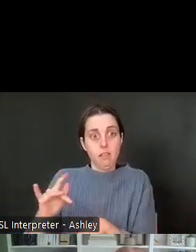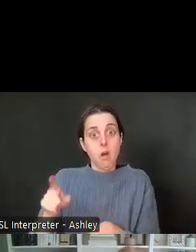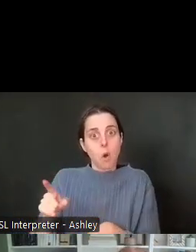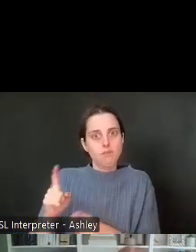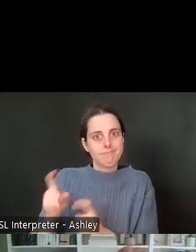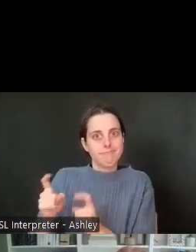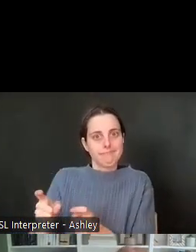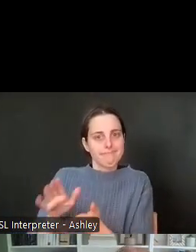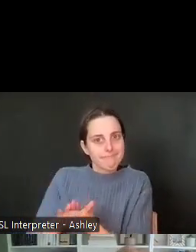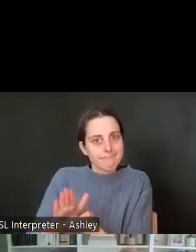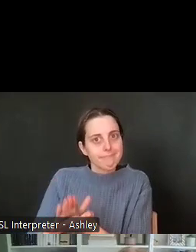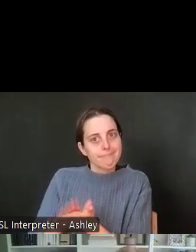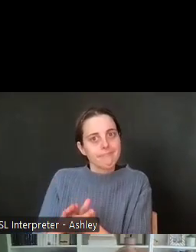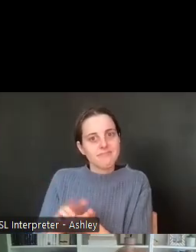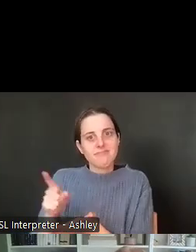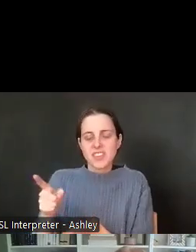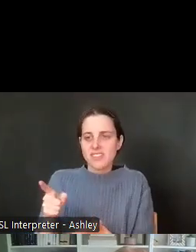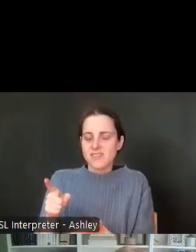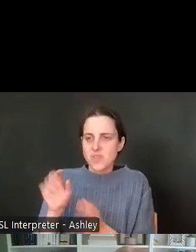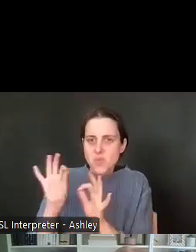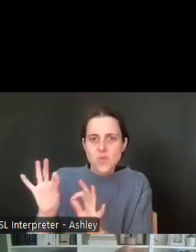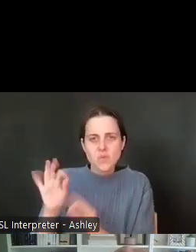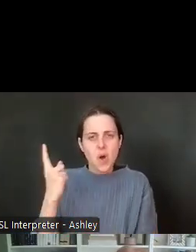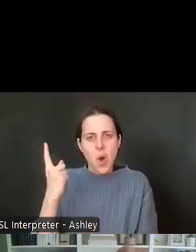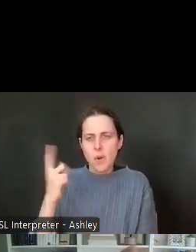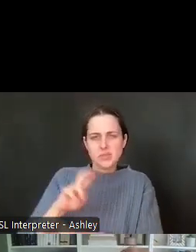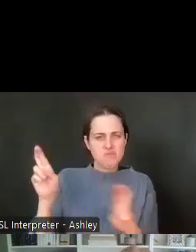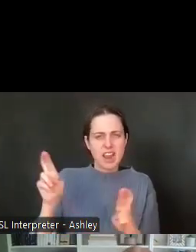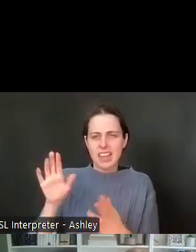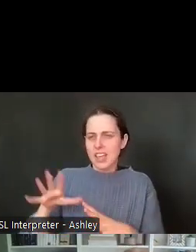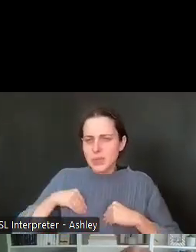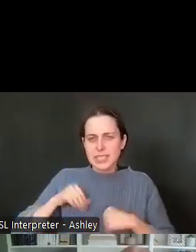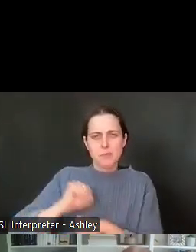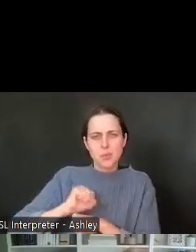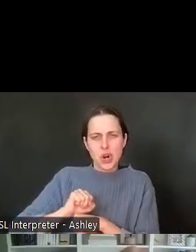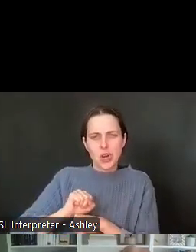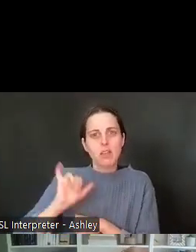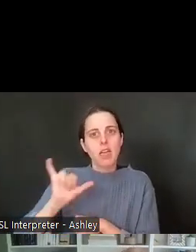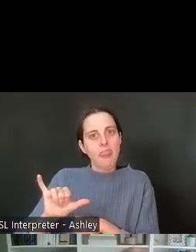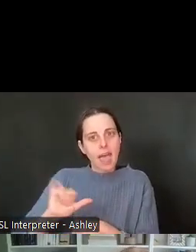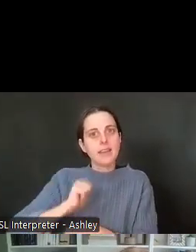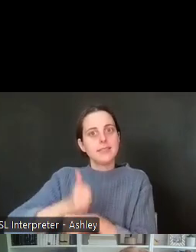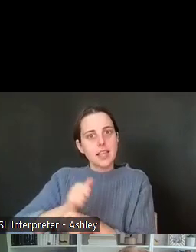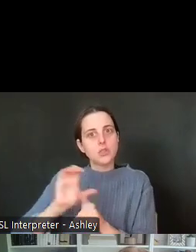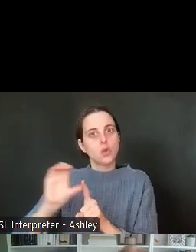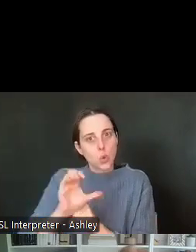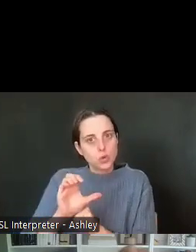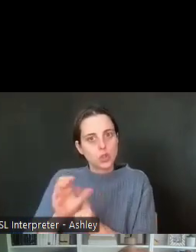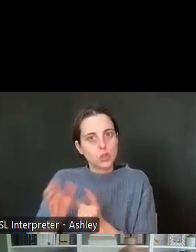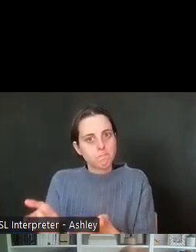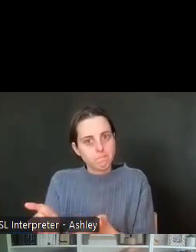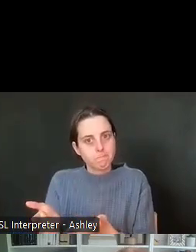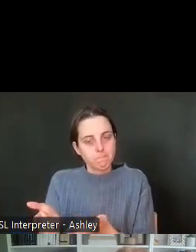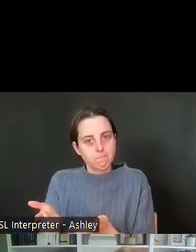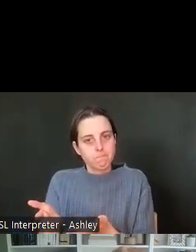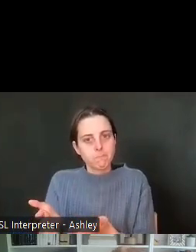they're constantly complimented on how they're always available, that is shaping the culture of your organization. It